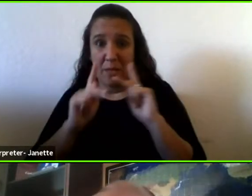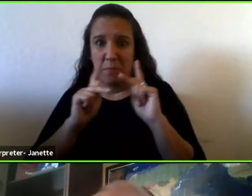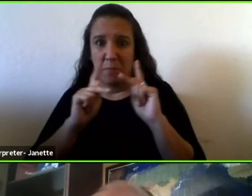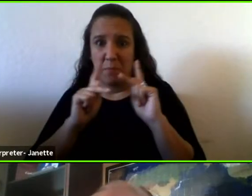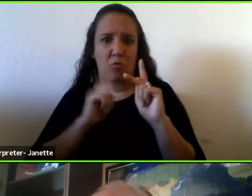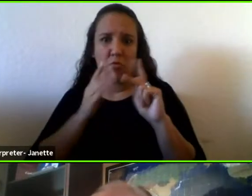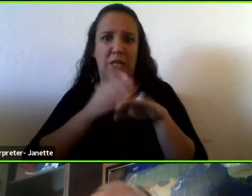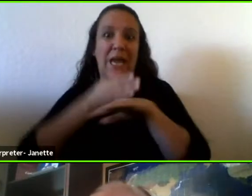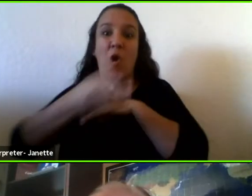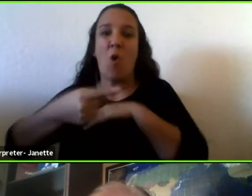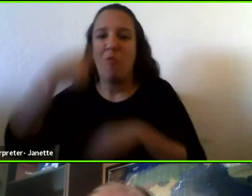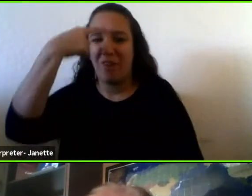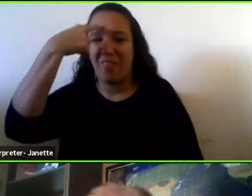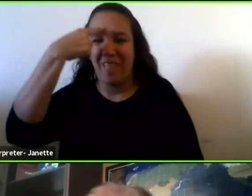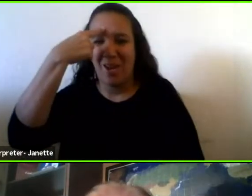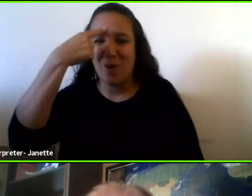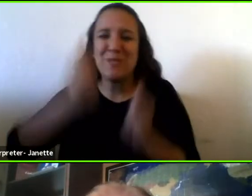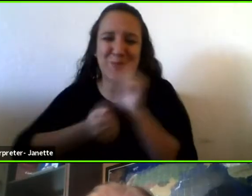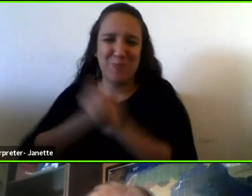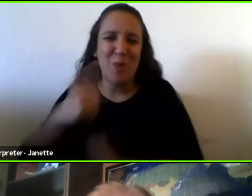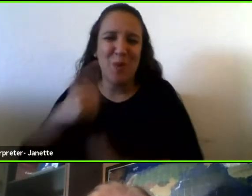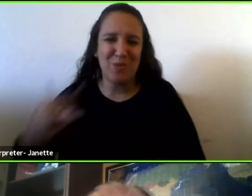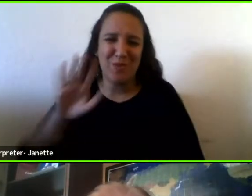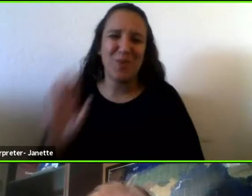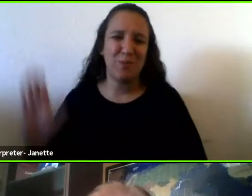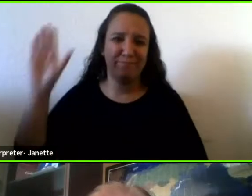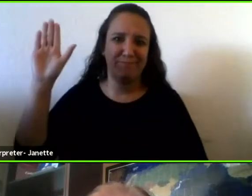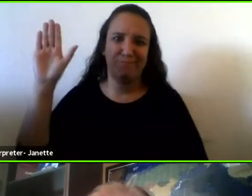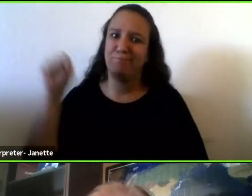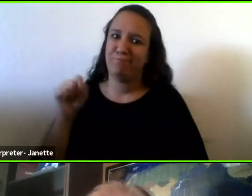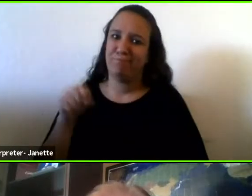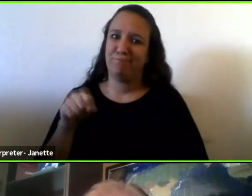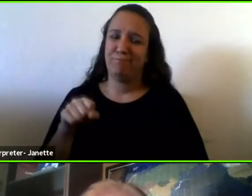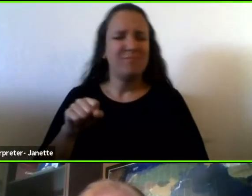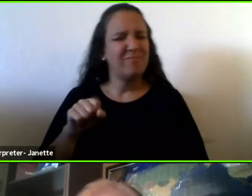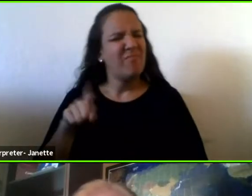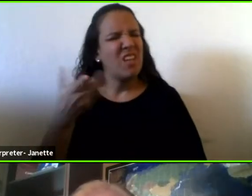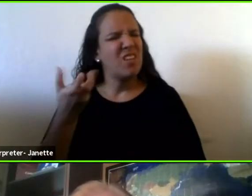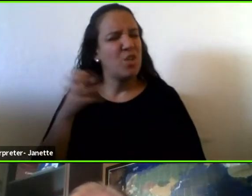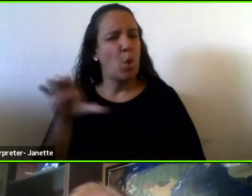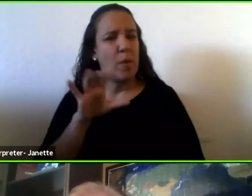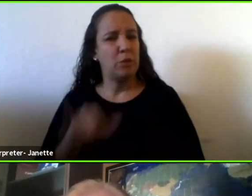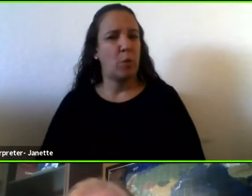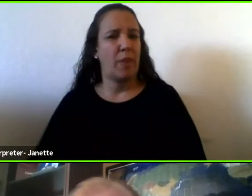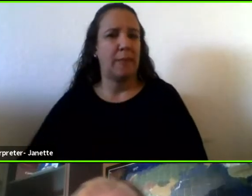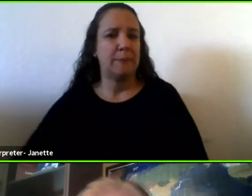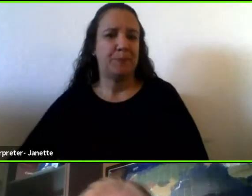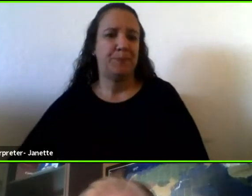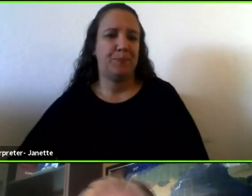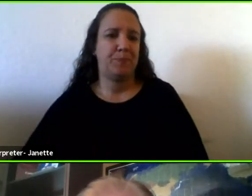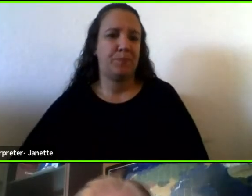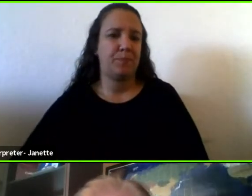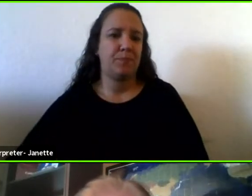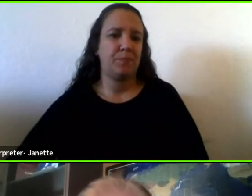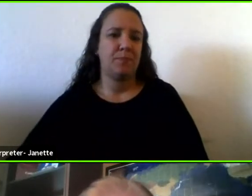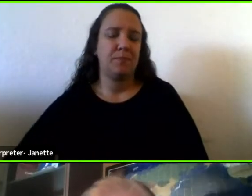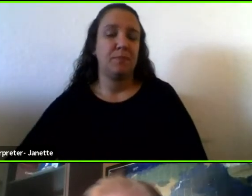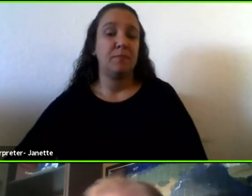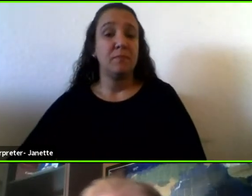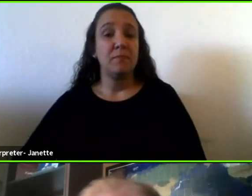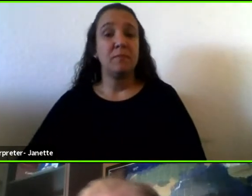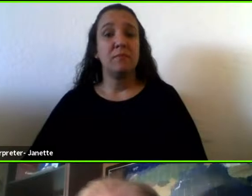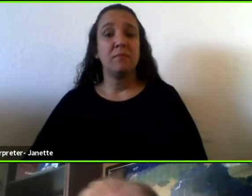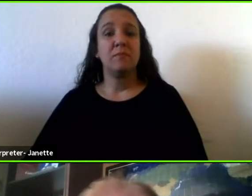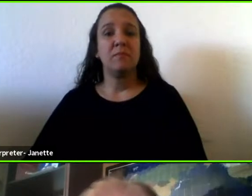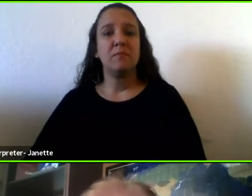a lot of us would raise our hands to say, yeah, you know, overthink it. But that's not what you really want to do. What you want to do is that you want to actually, you can overthink,